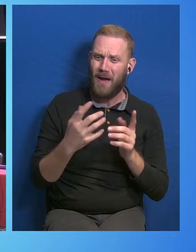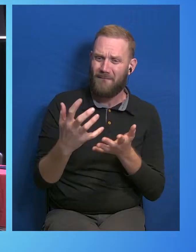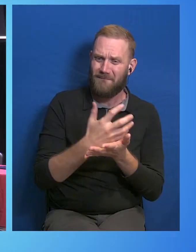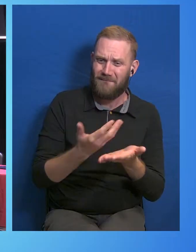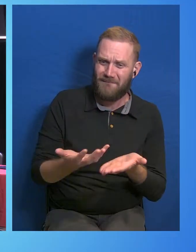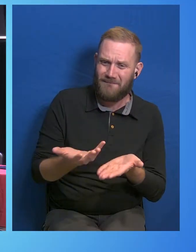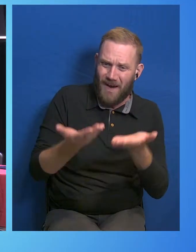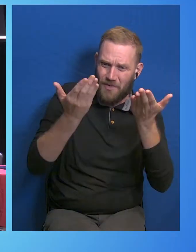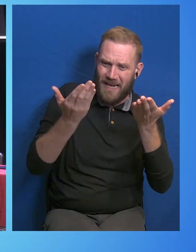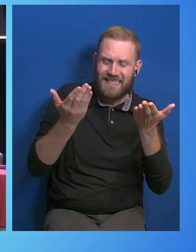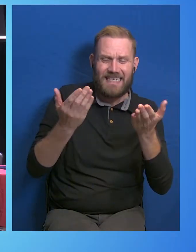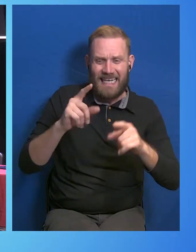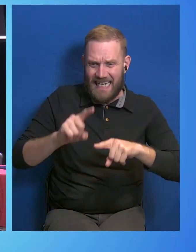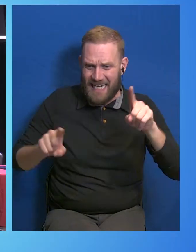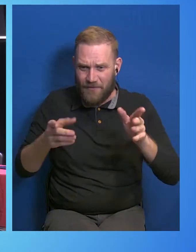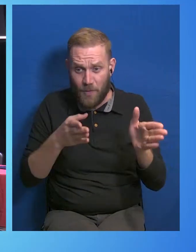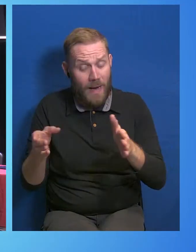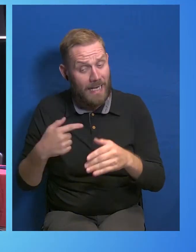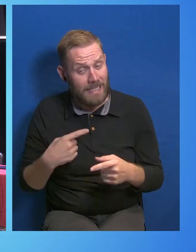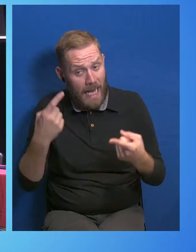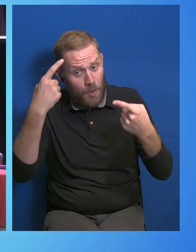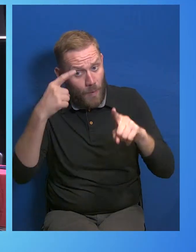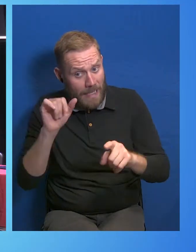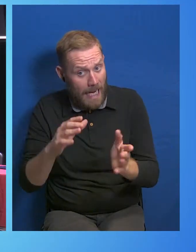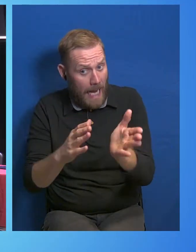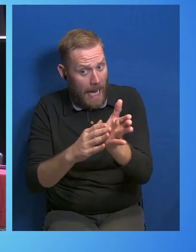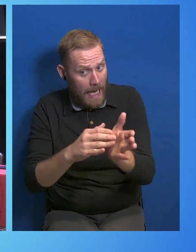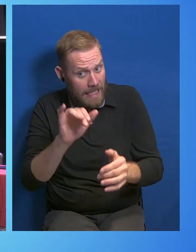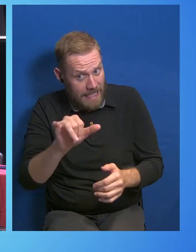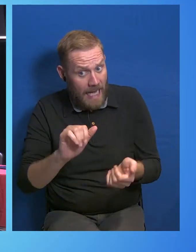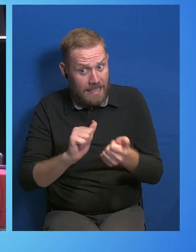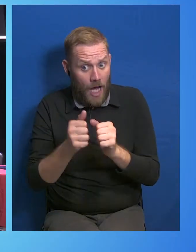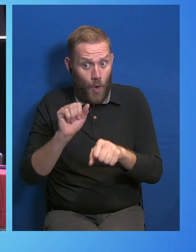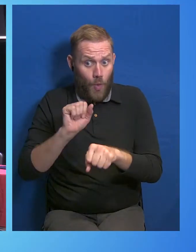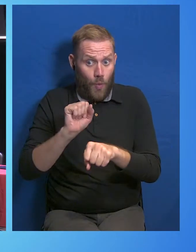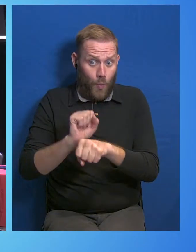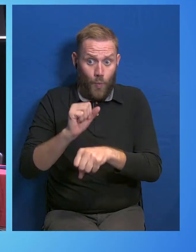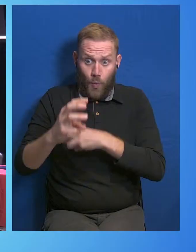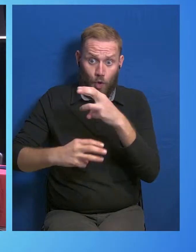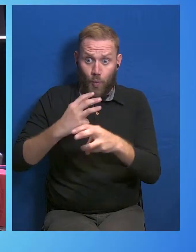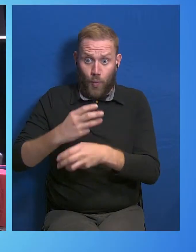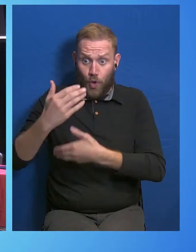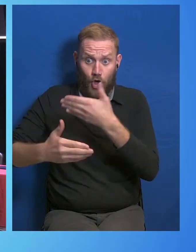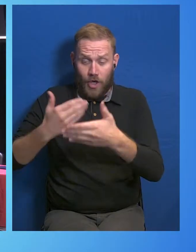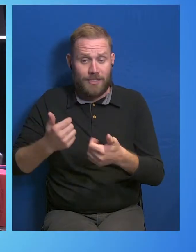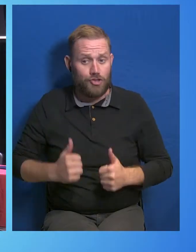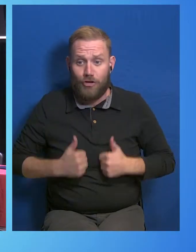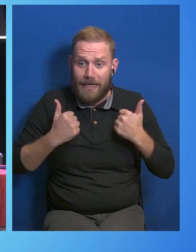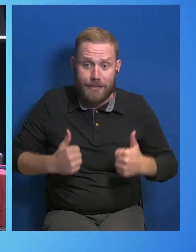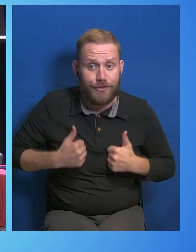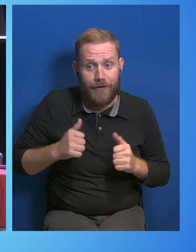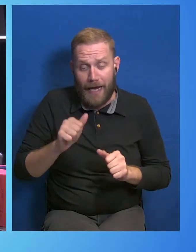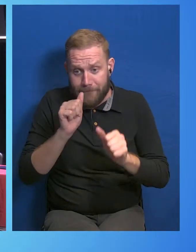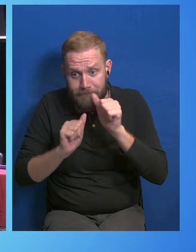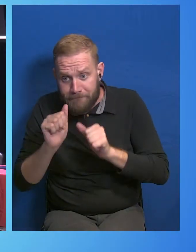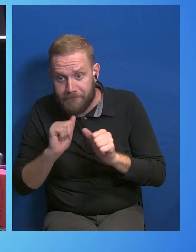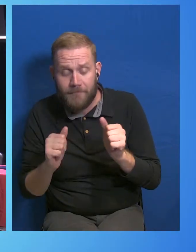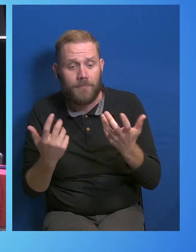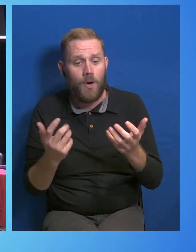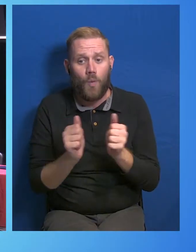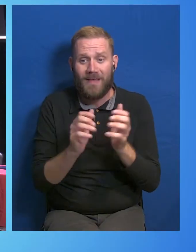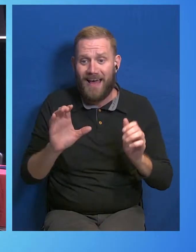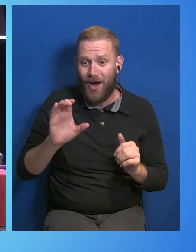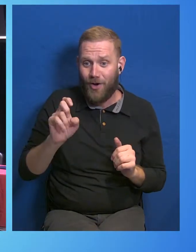variety of different ways, and I commend that. That's how the world works. You know, trying to survive without some kind of credit